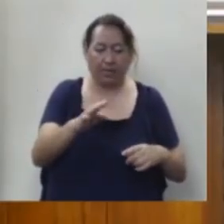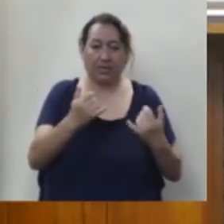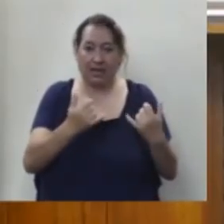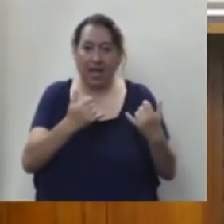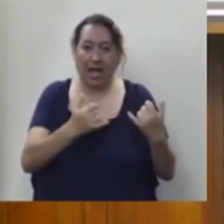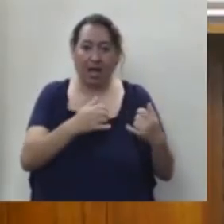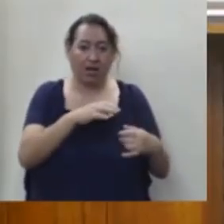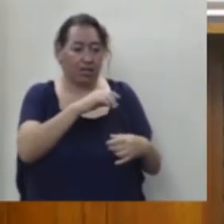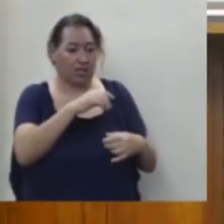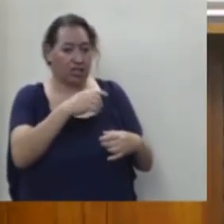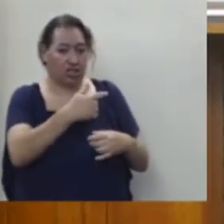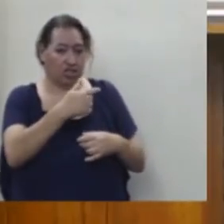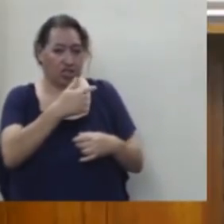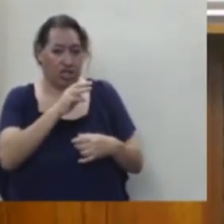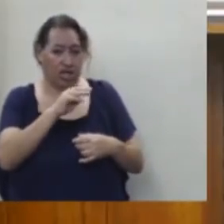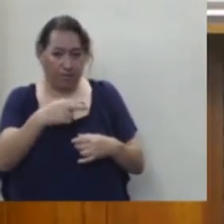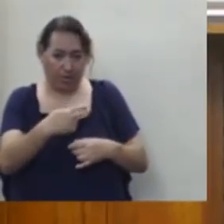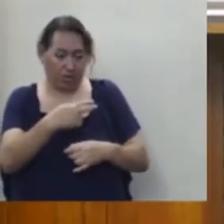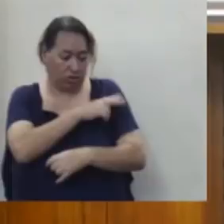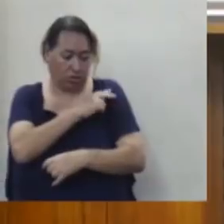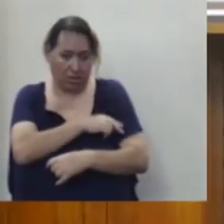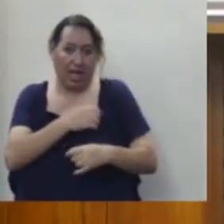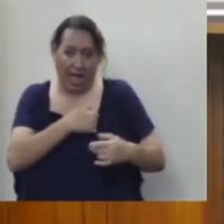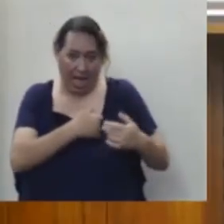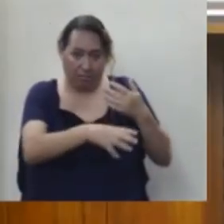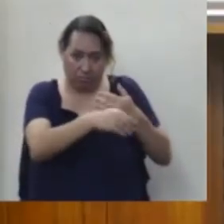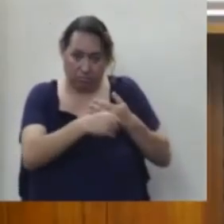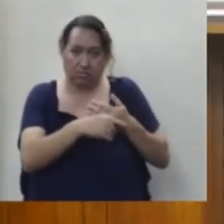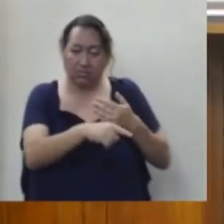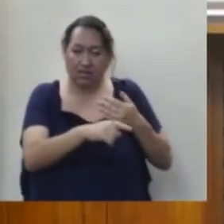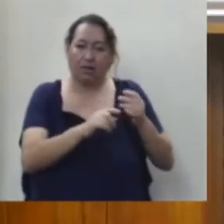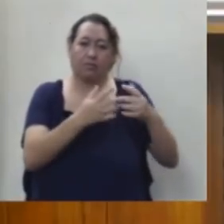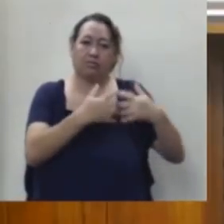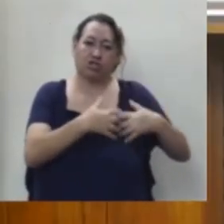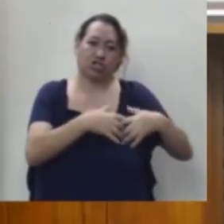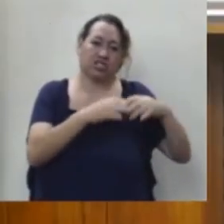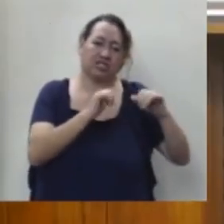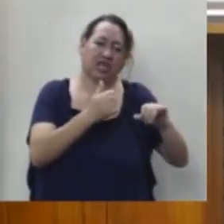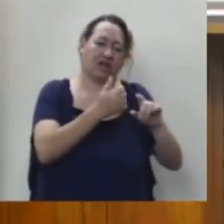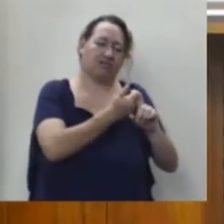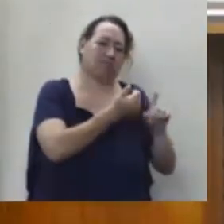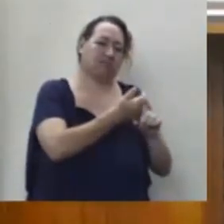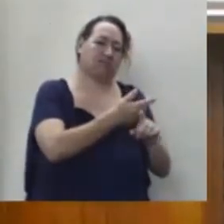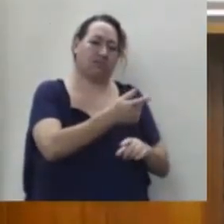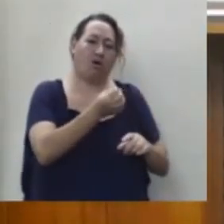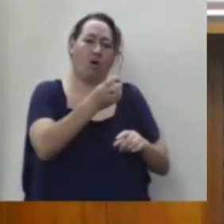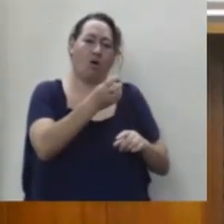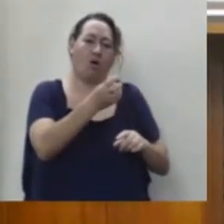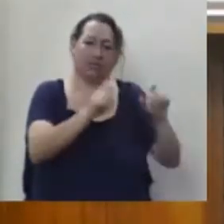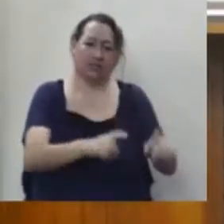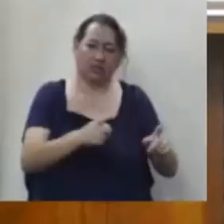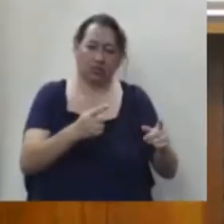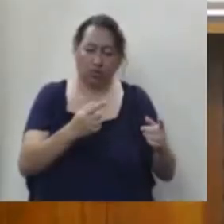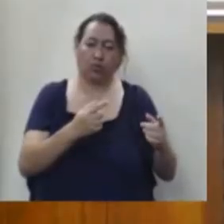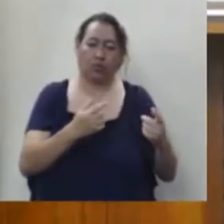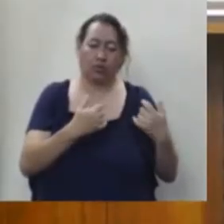So now they are able, with the machine, they're able to do their own testing. And we have a time frame where we receive all the reports. And normally Stephanie